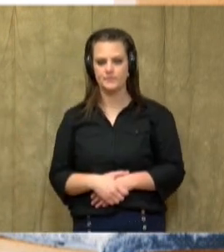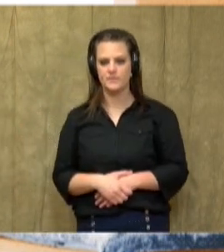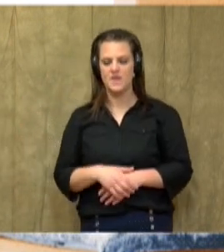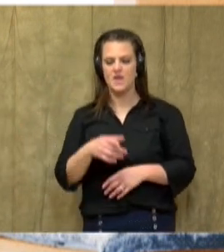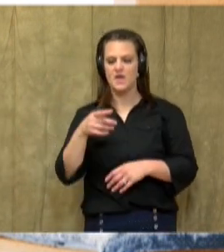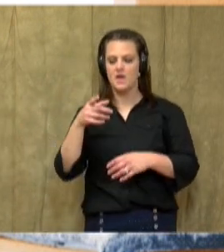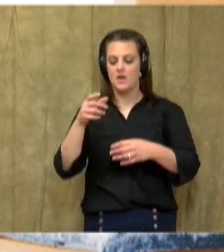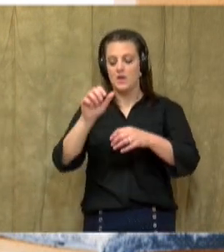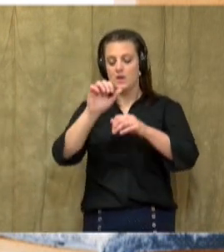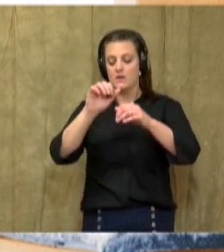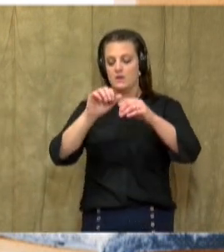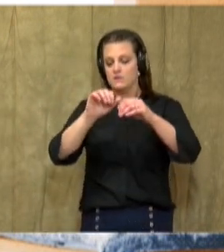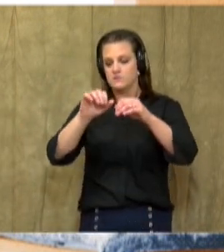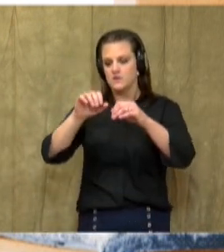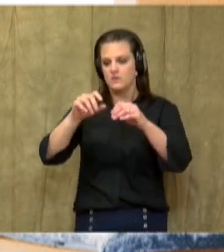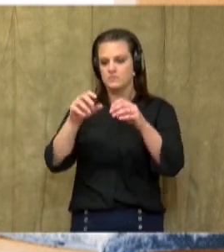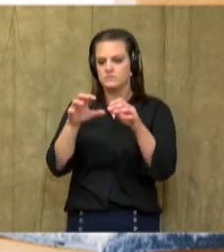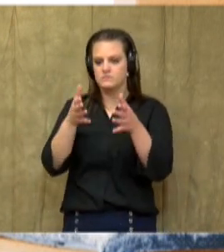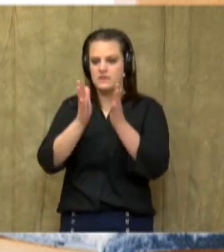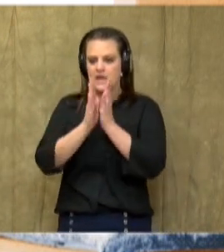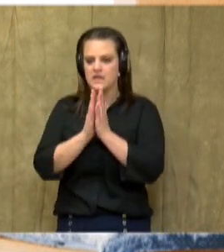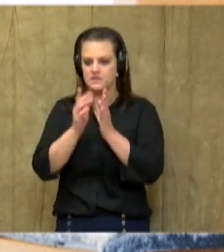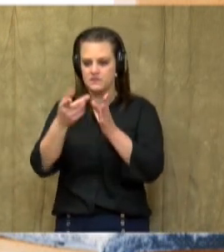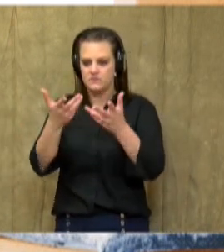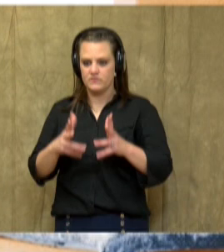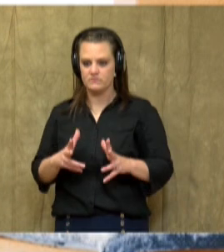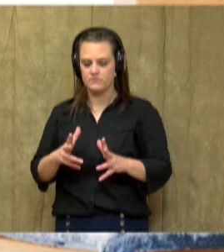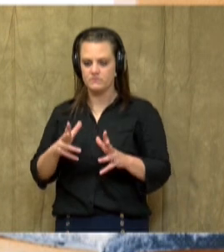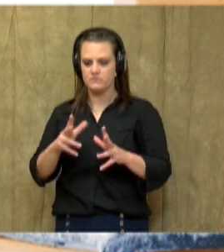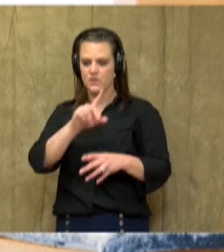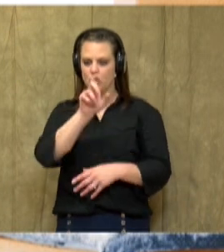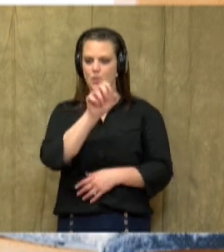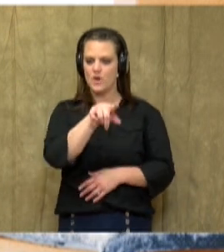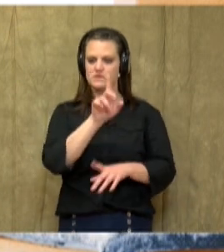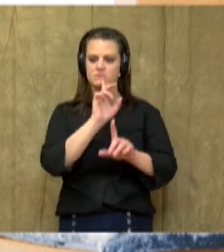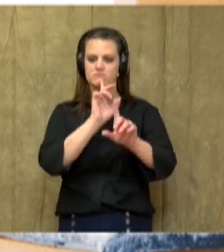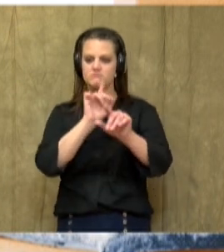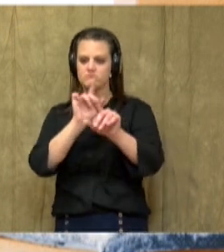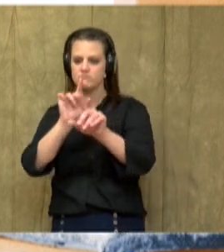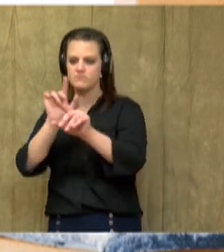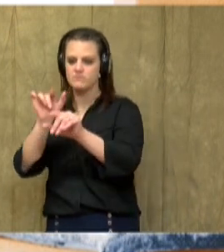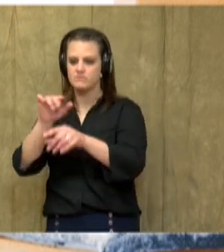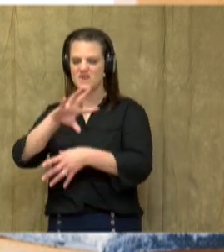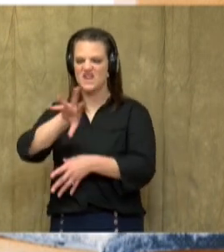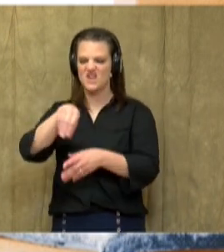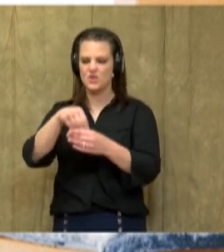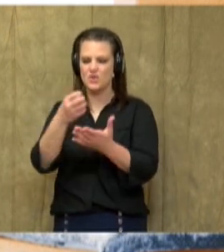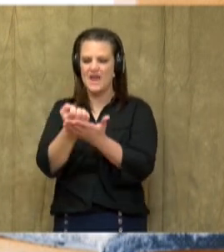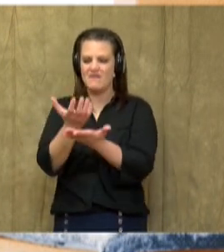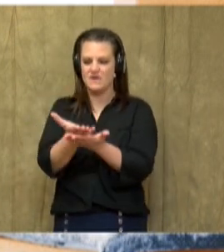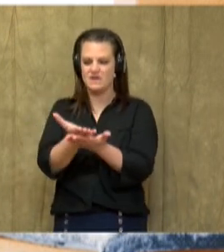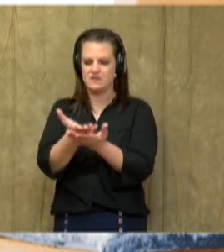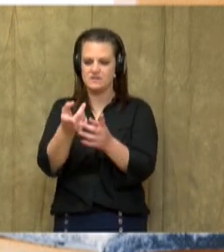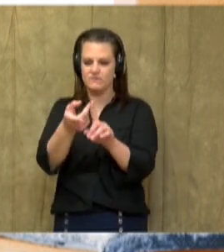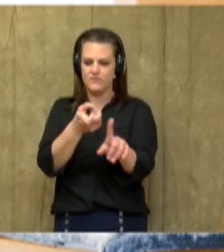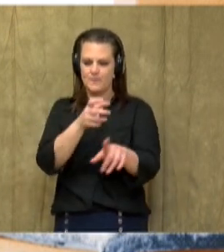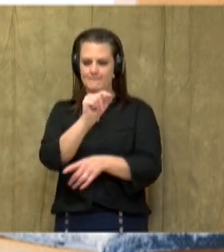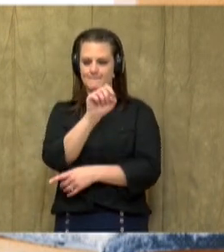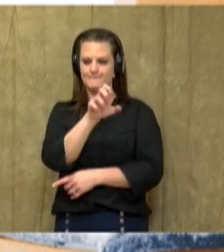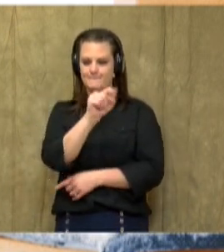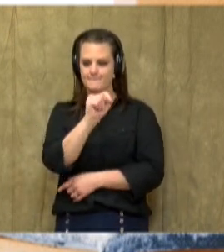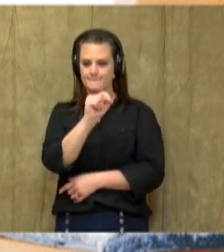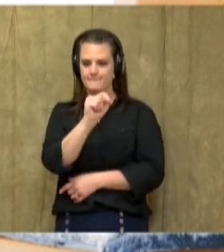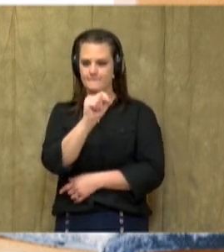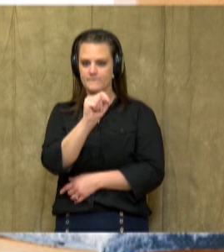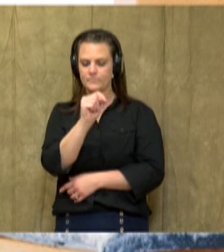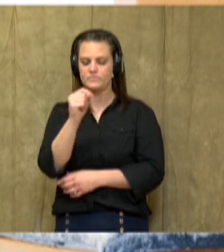address all parts of the writing task? Okay? Did you include evidence from the text to support